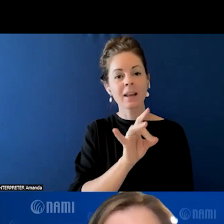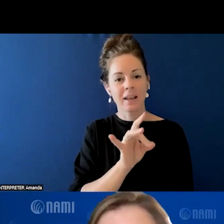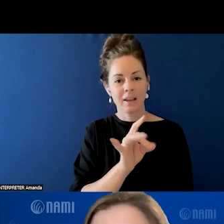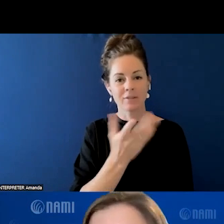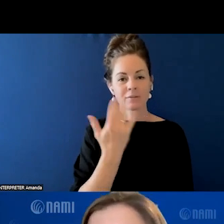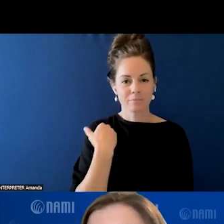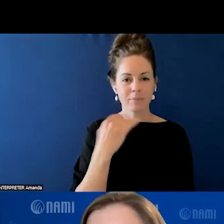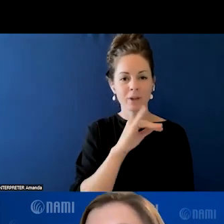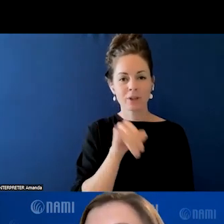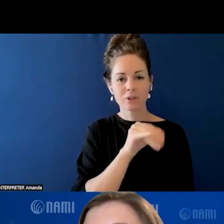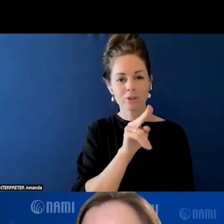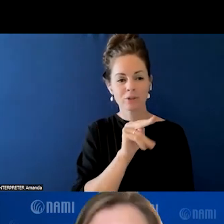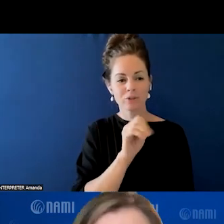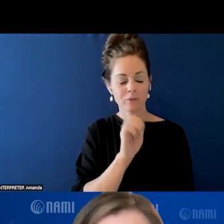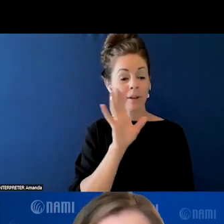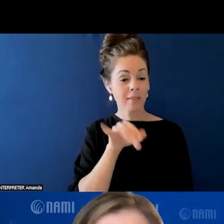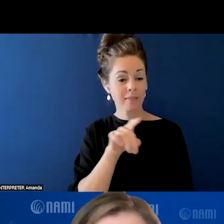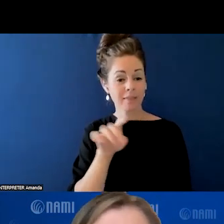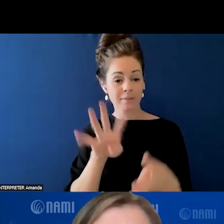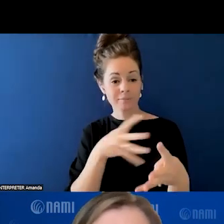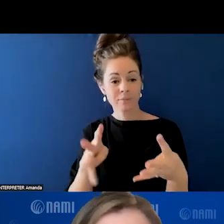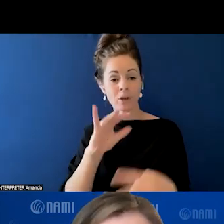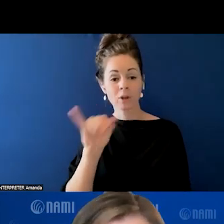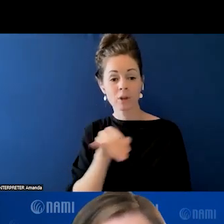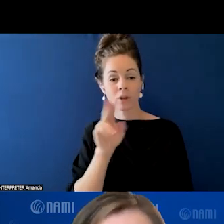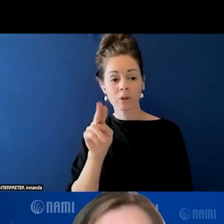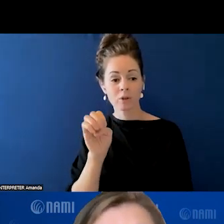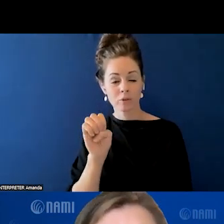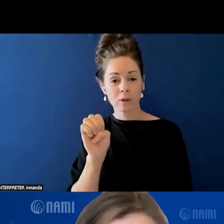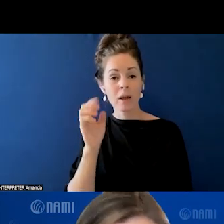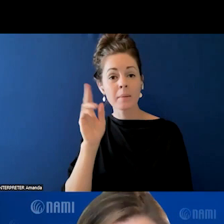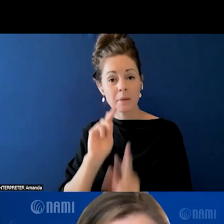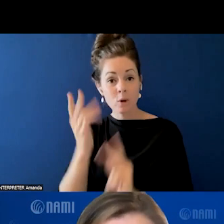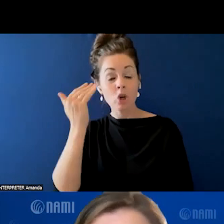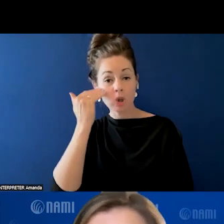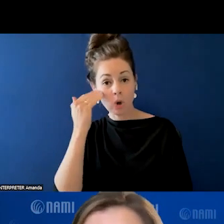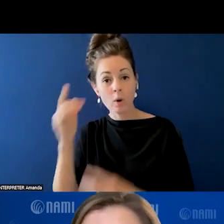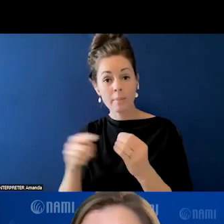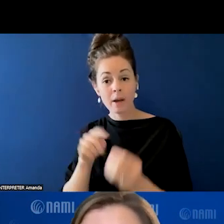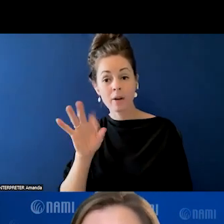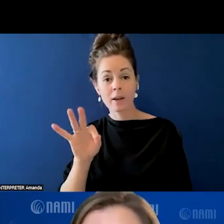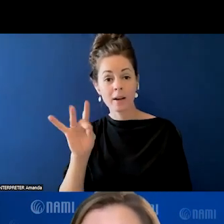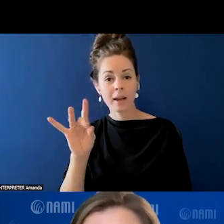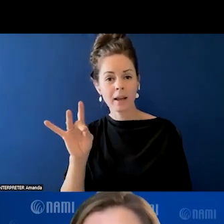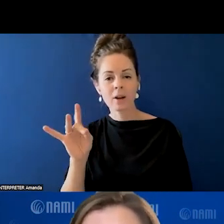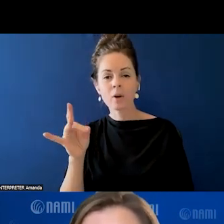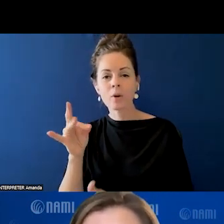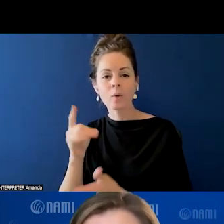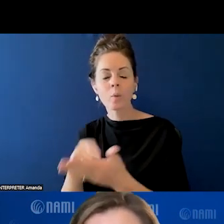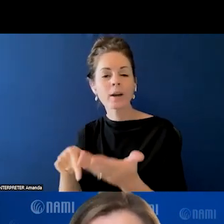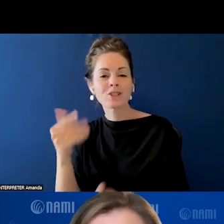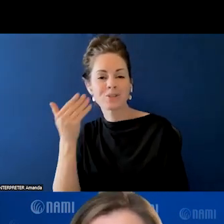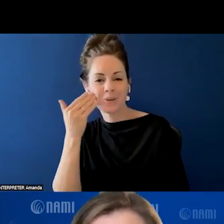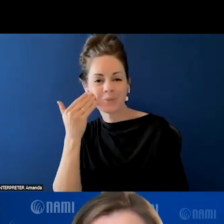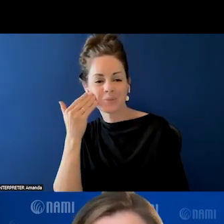June. This is from June, and we really wanted to see, okay, if people know about 988, what do they know about it? And we found that unfortunately,